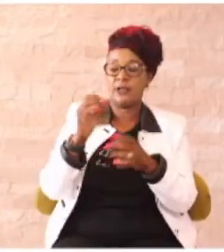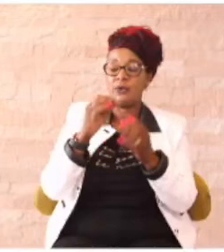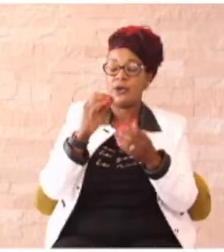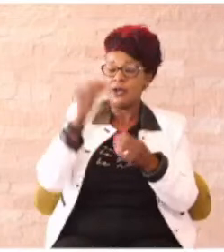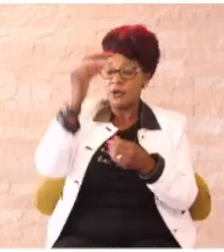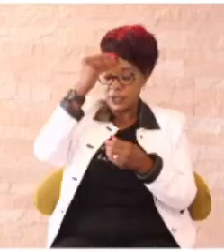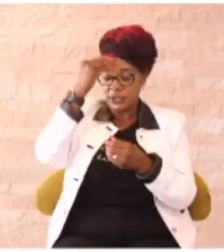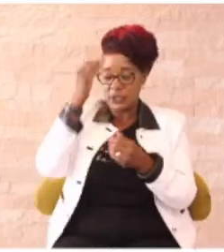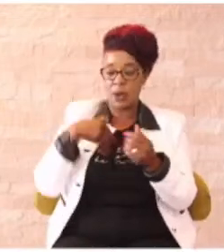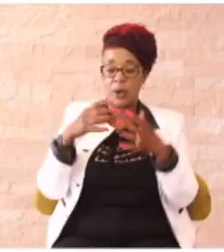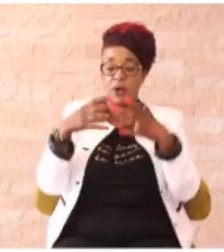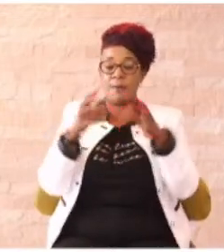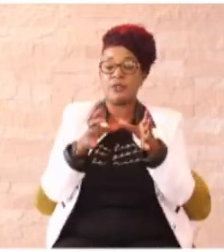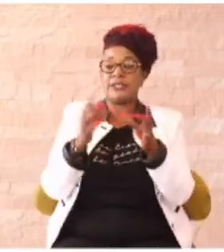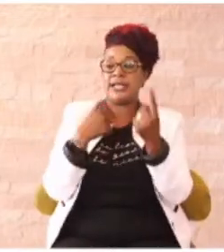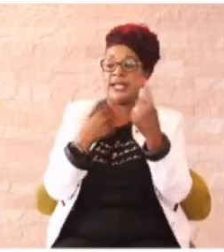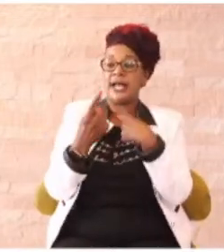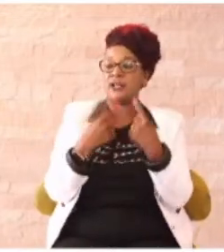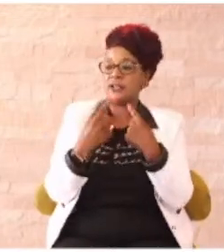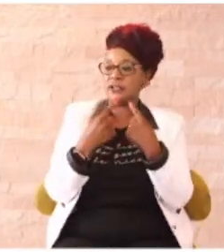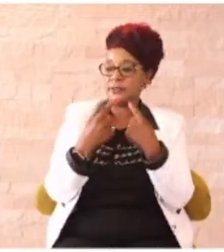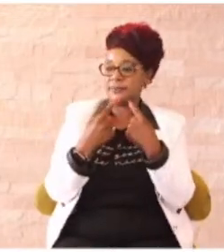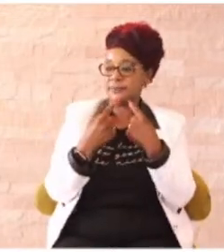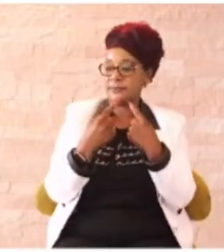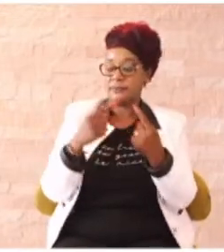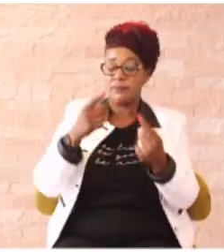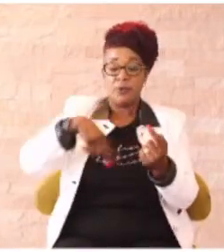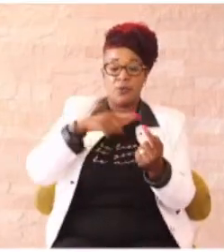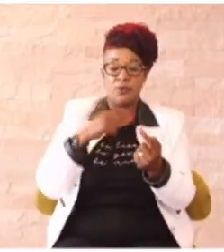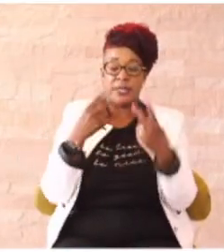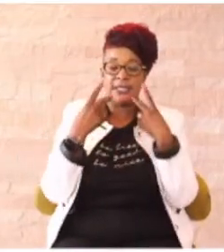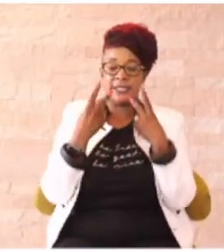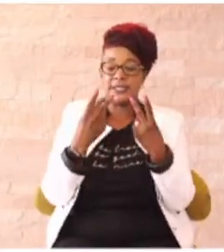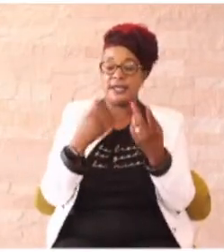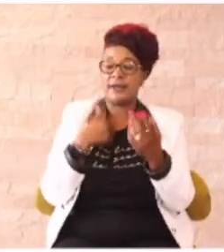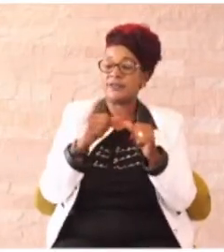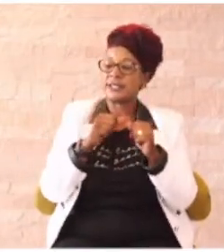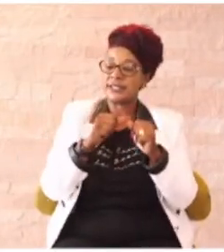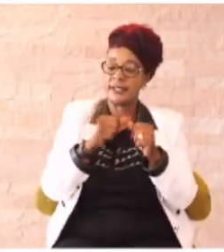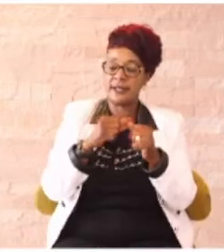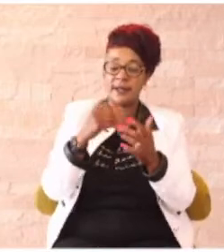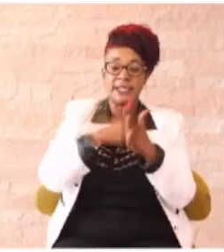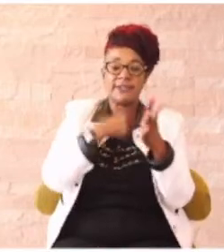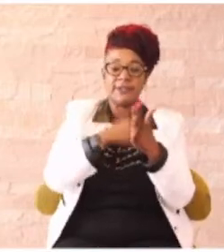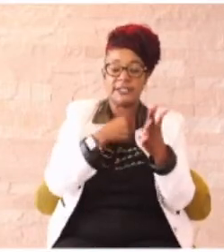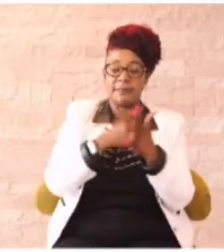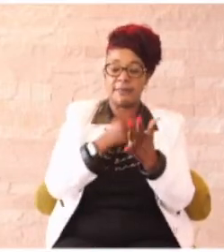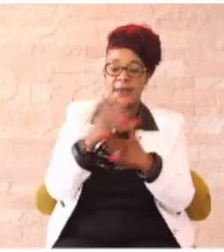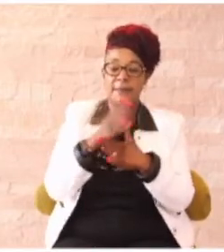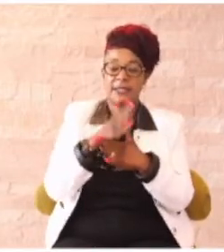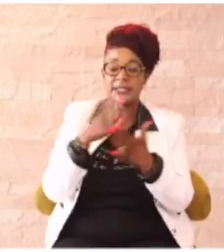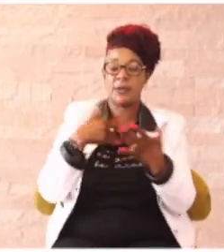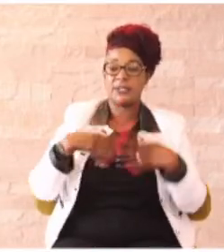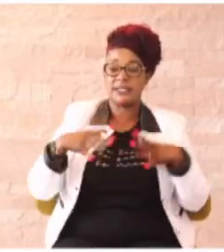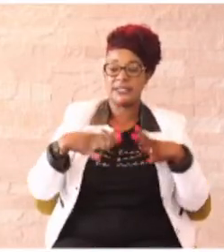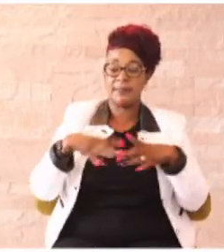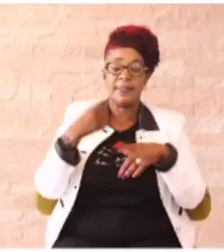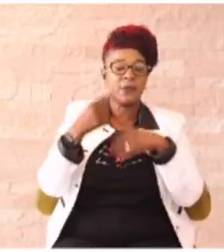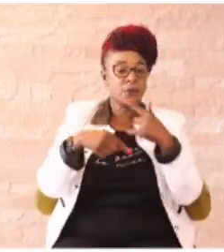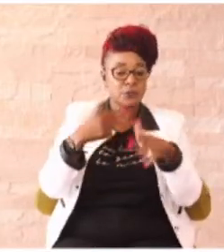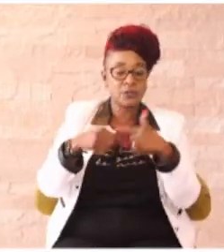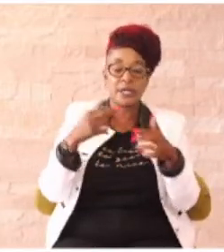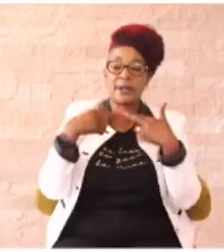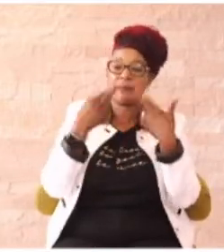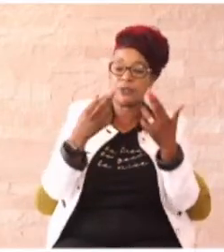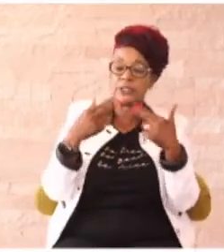engagements, our community dialogues, we are seeing sustained activism amongst our citizens. They are continuously reporting